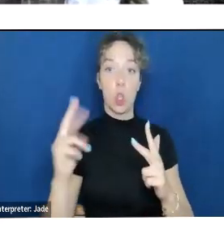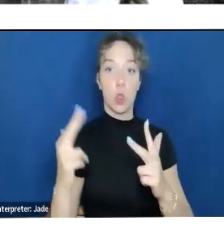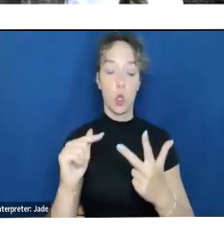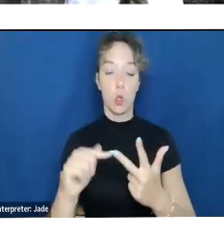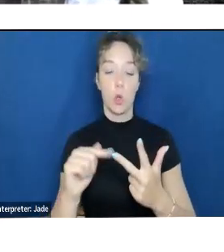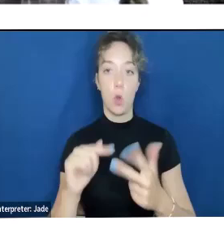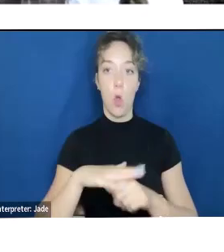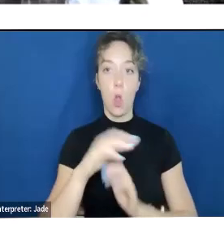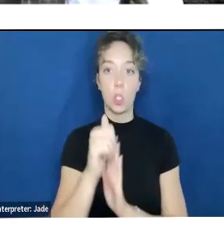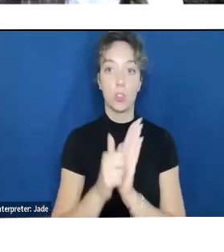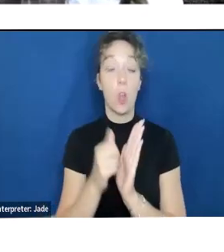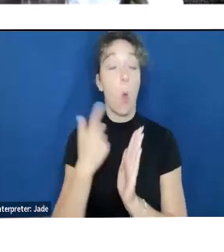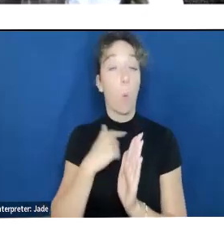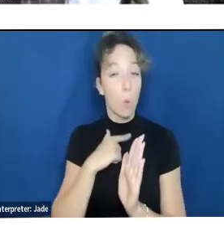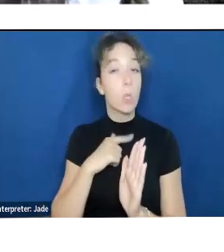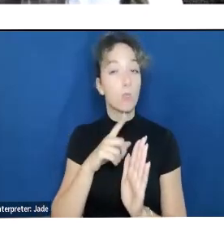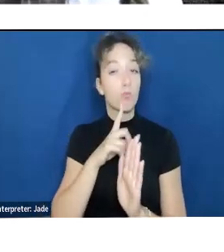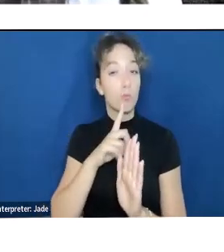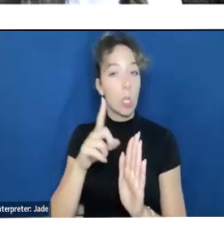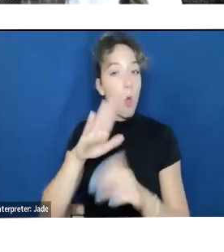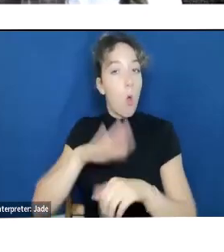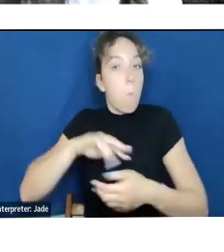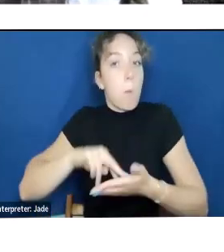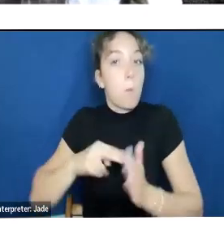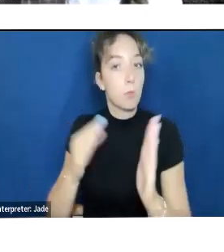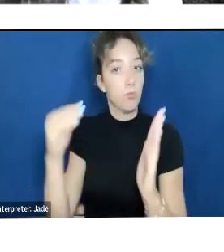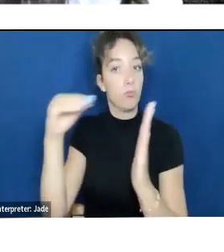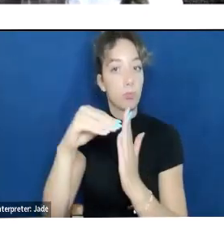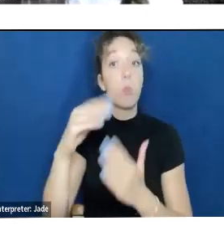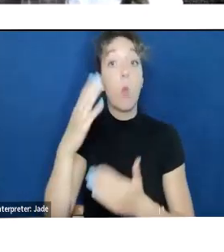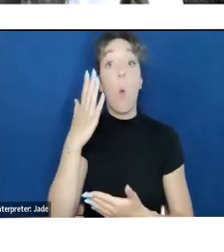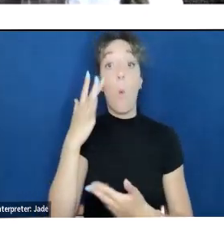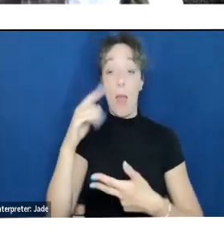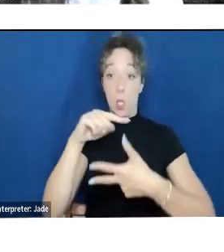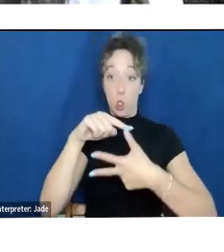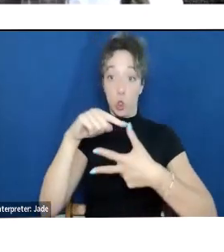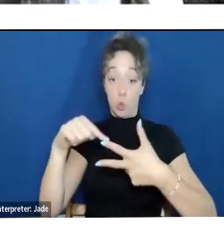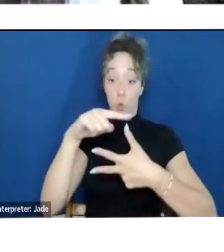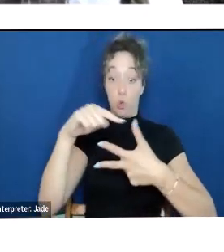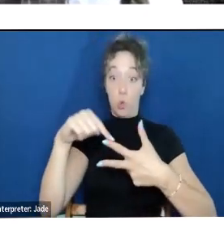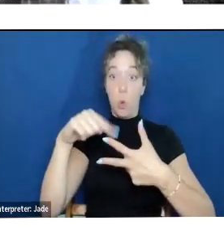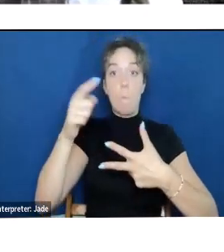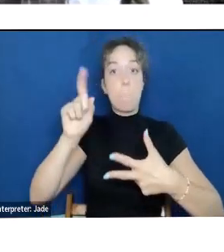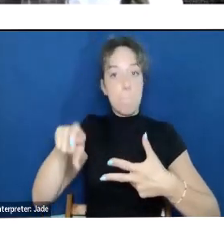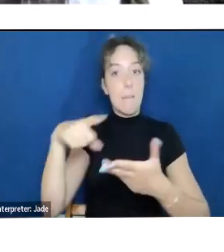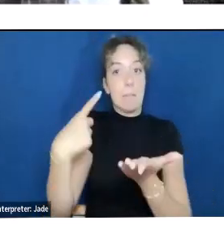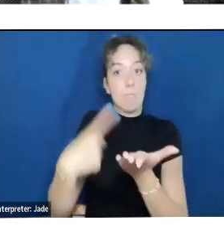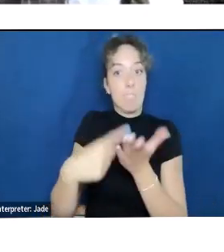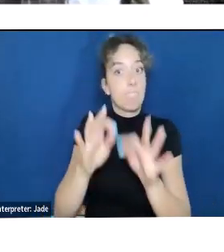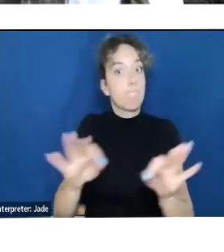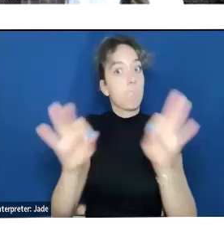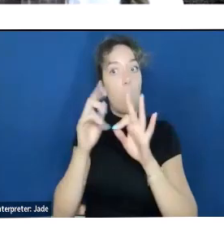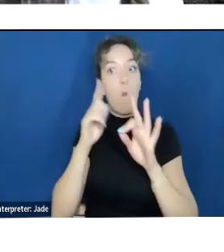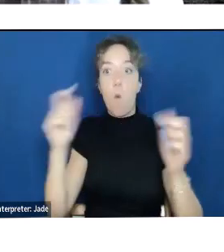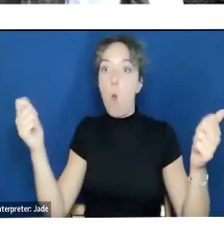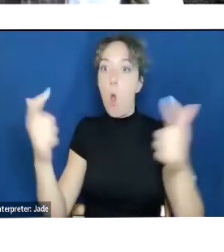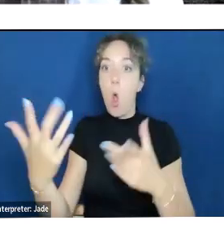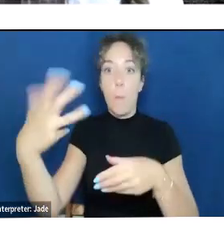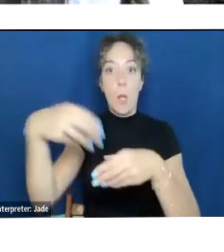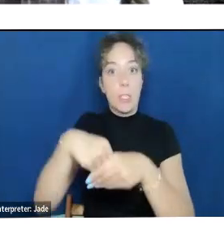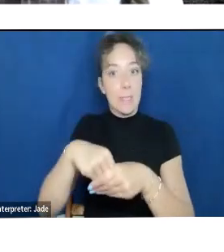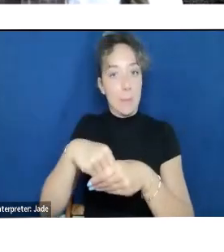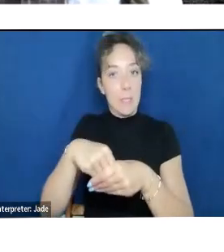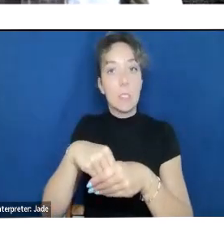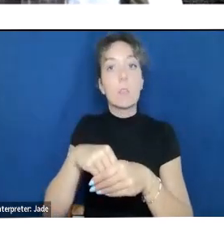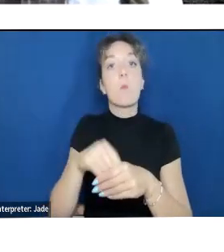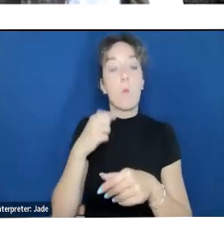third because the two prior items on the agenda are pertinent for all participants. So we ask that you